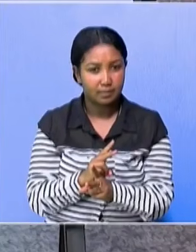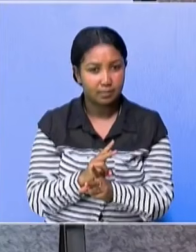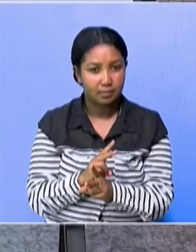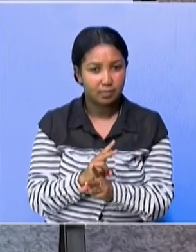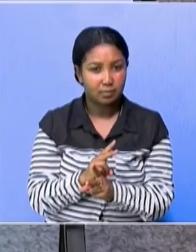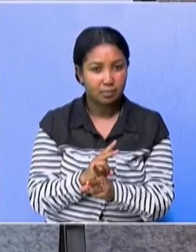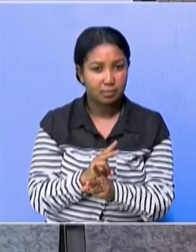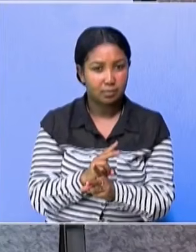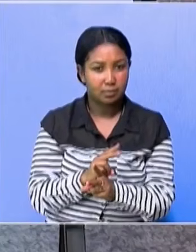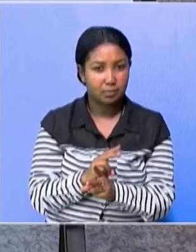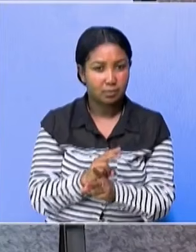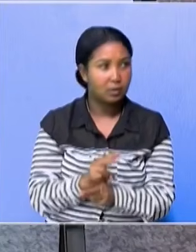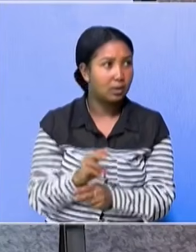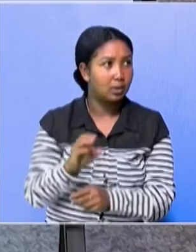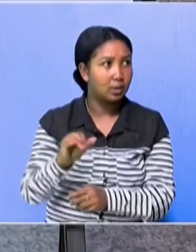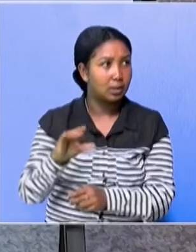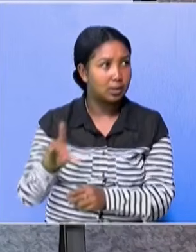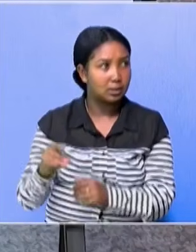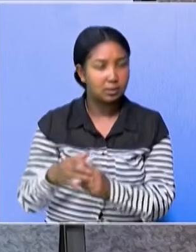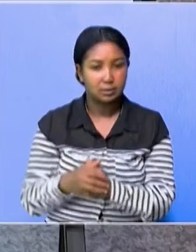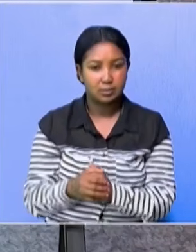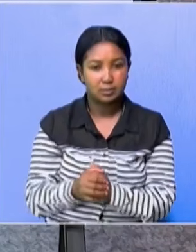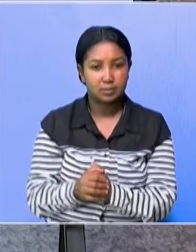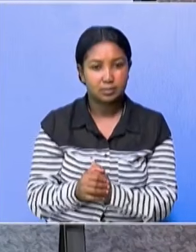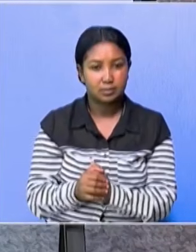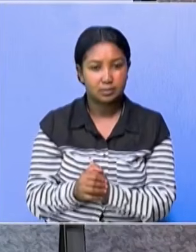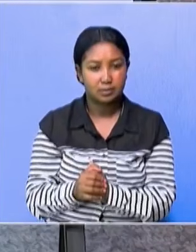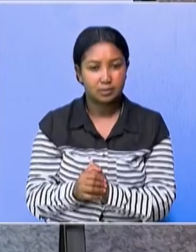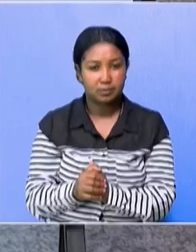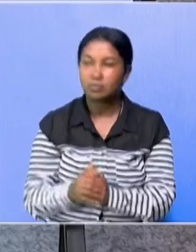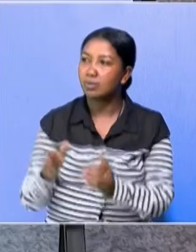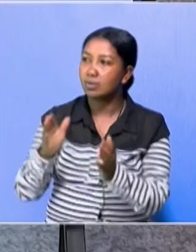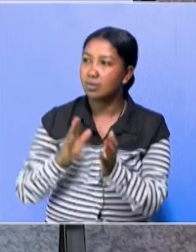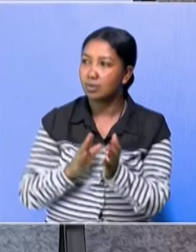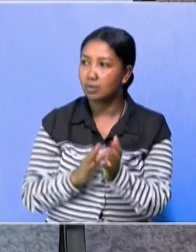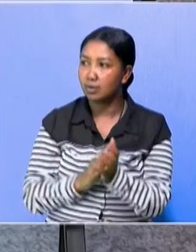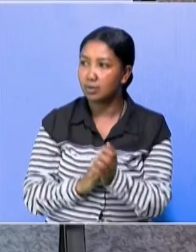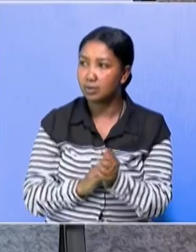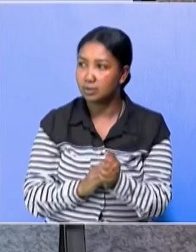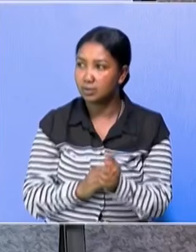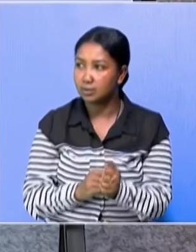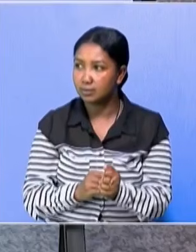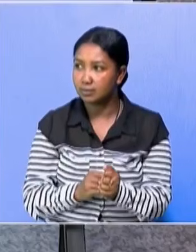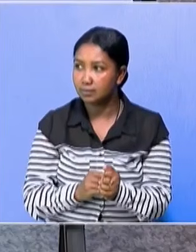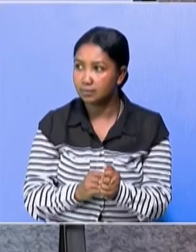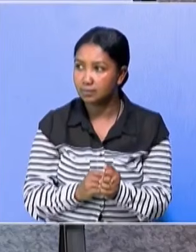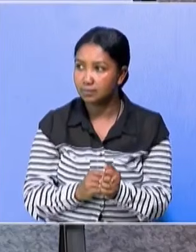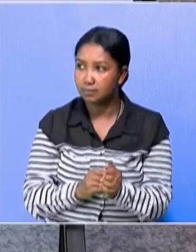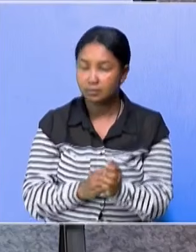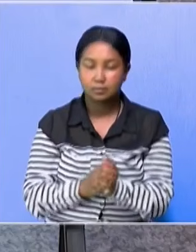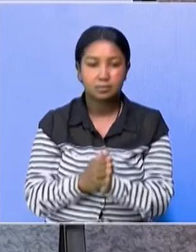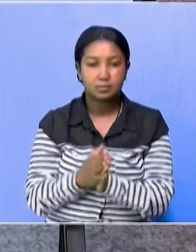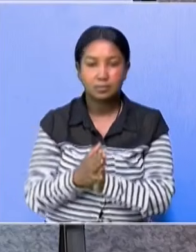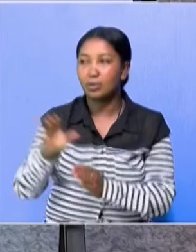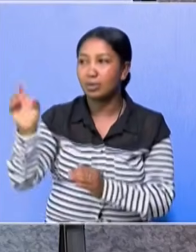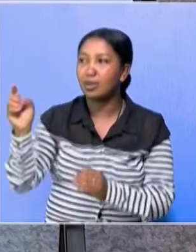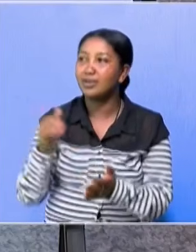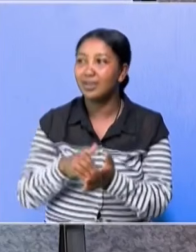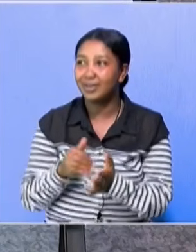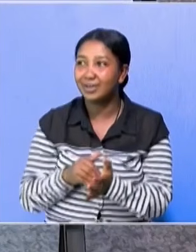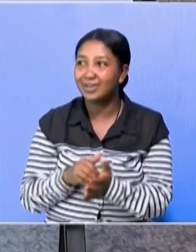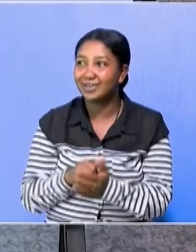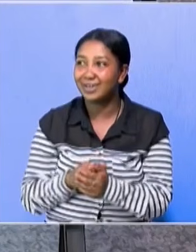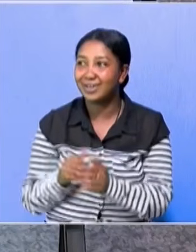true. If the time is for cars or vehicles, you have to give the chance for them. That's very important for